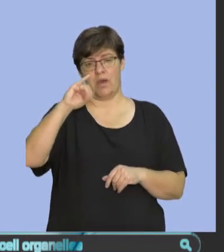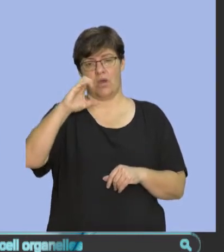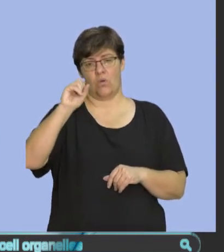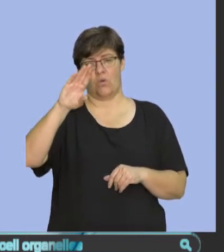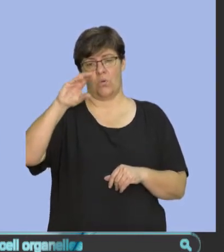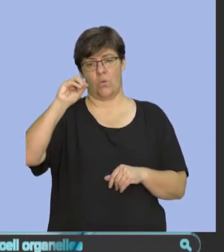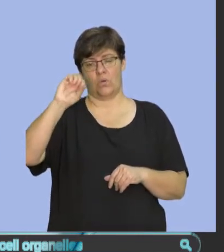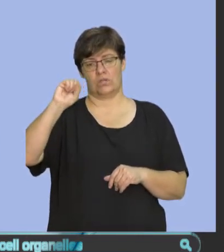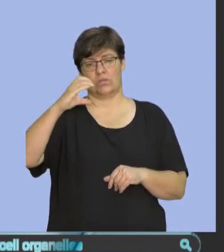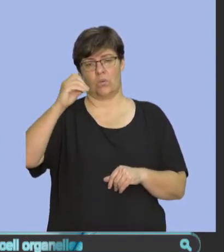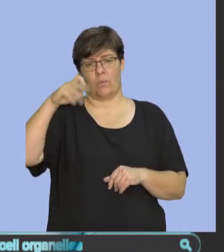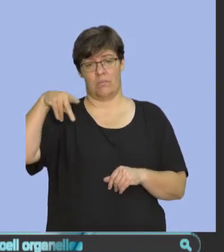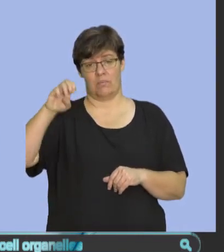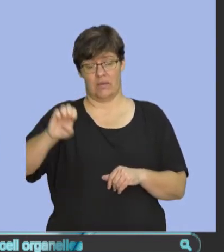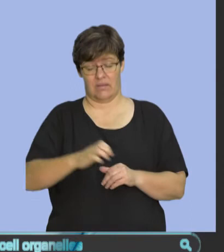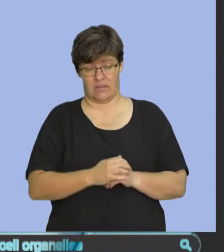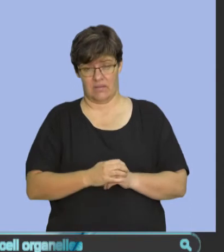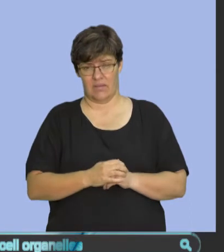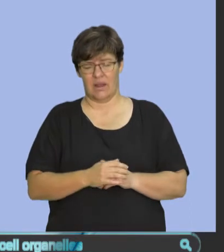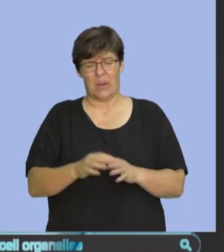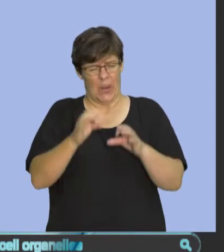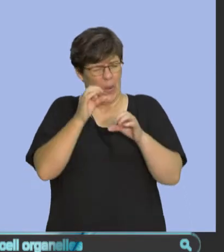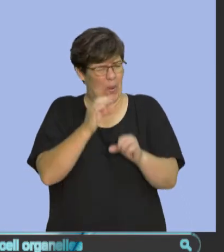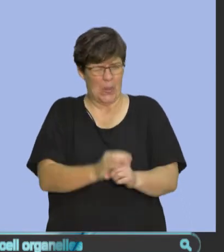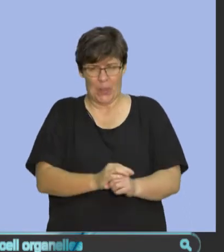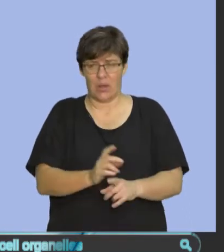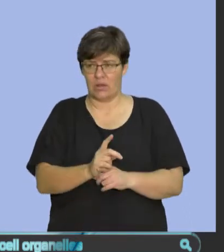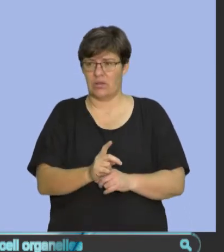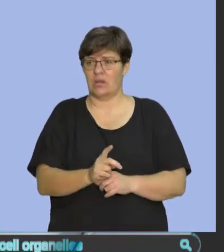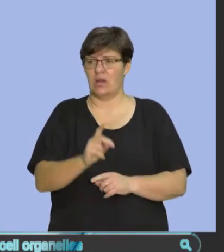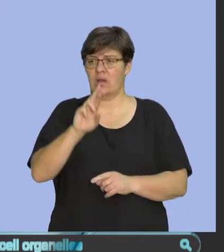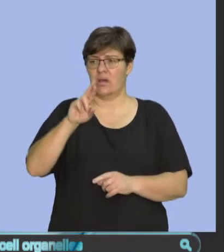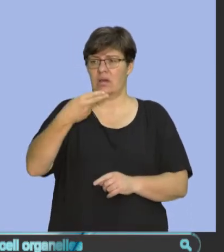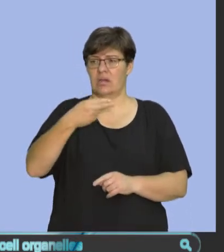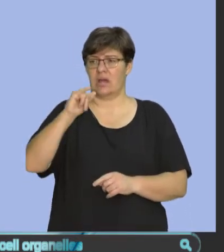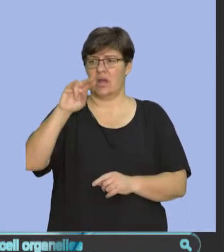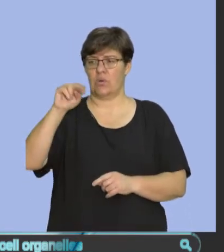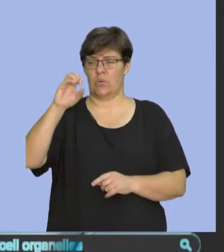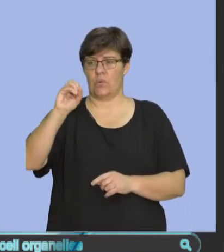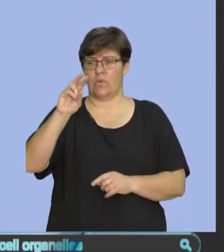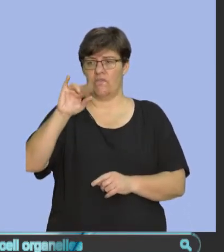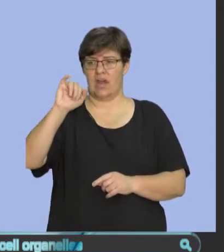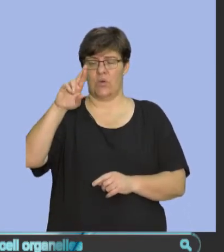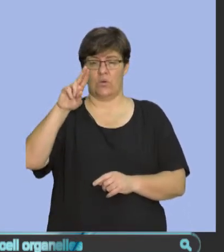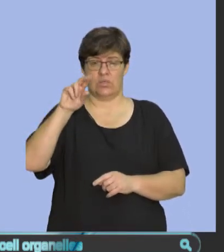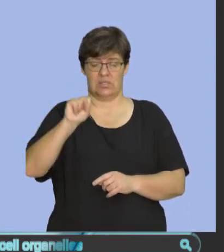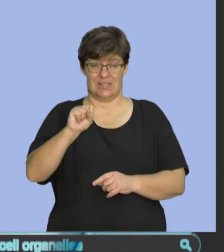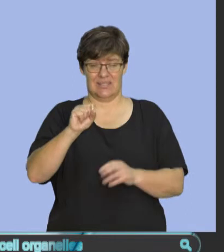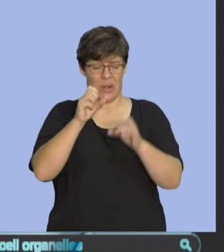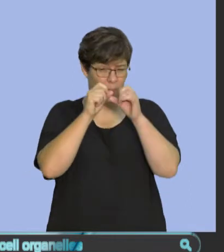the smallest microorganisms would be a rhinovirus, which is measured probably less than